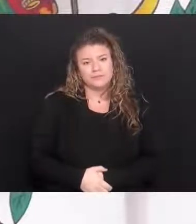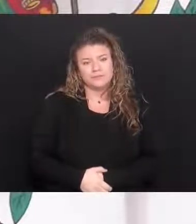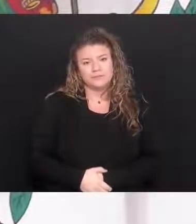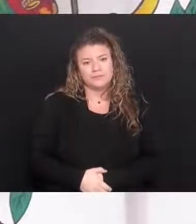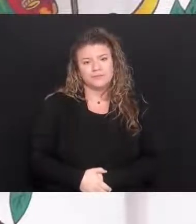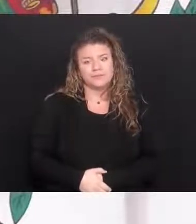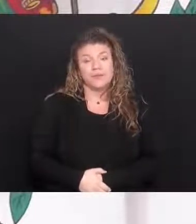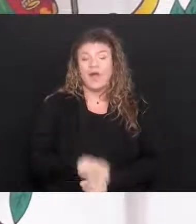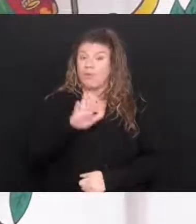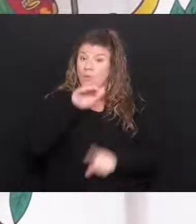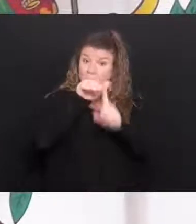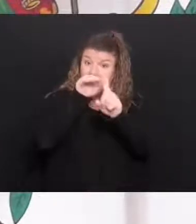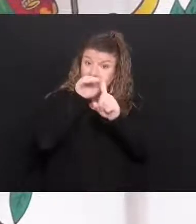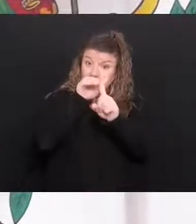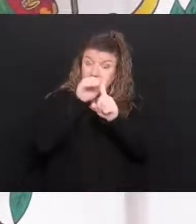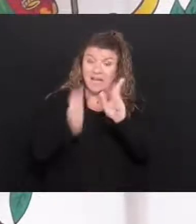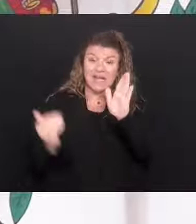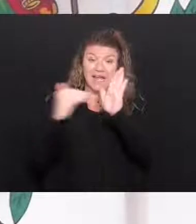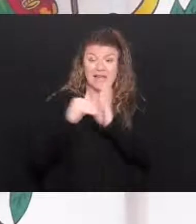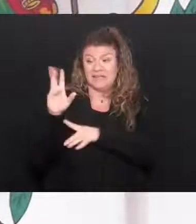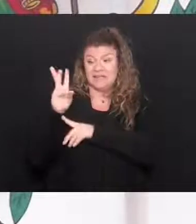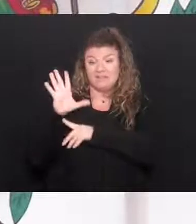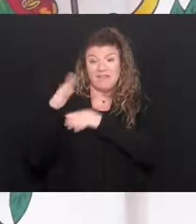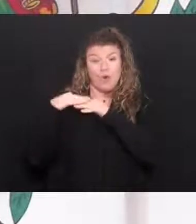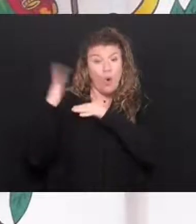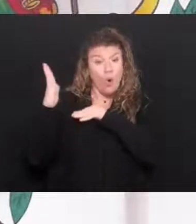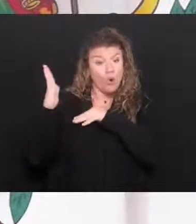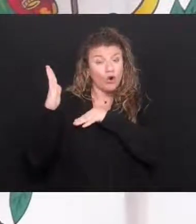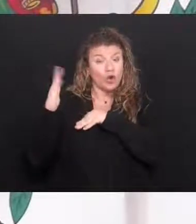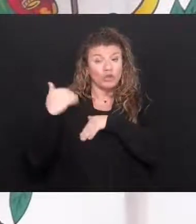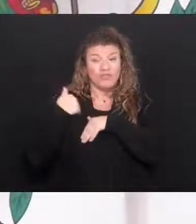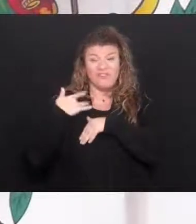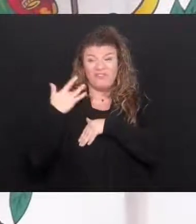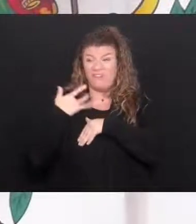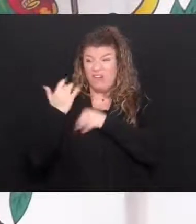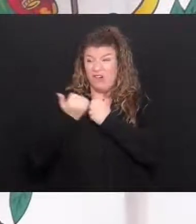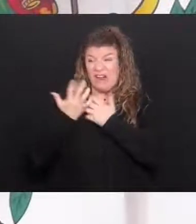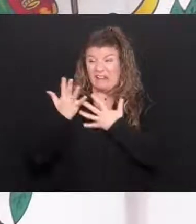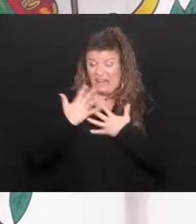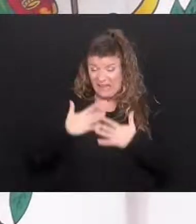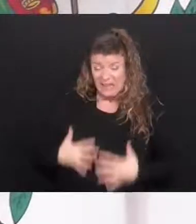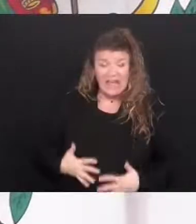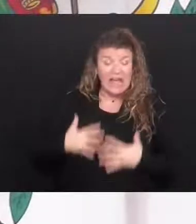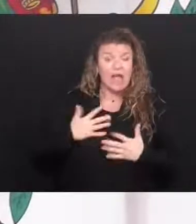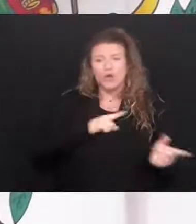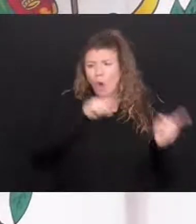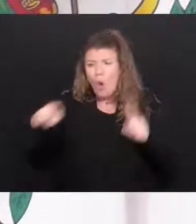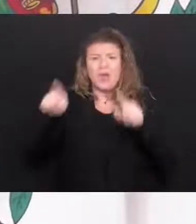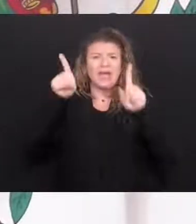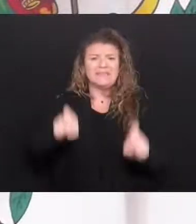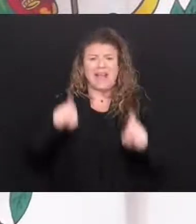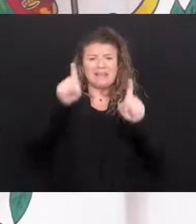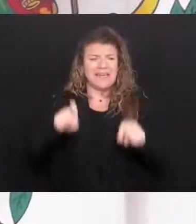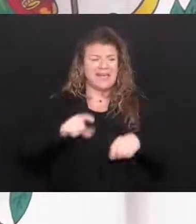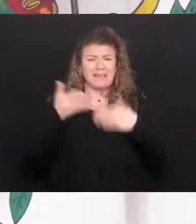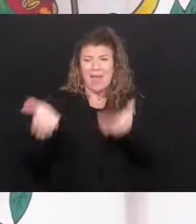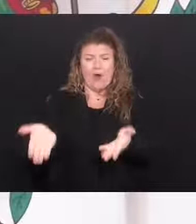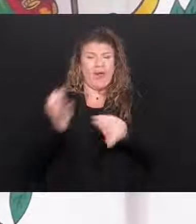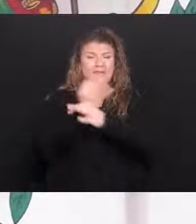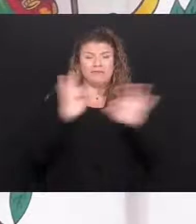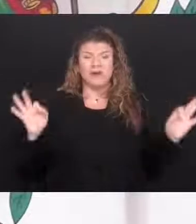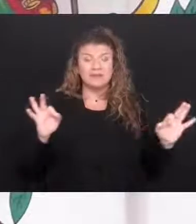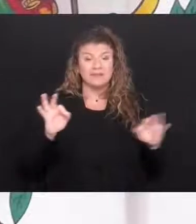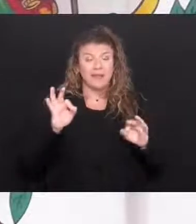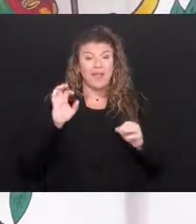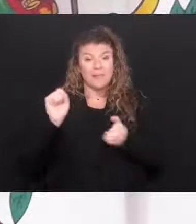Okay, just reminders real quick, 65 and older, you get any symptom whatsoever, the testing's available to you and it's free. The antibodies